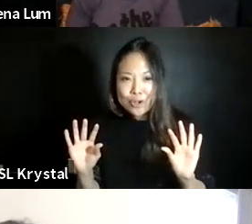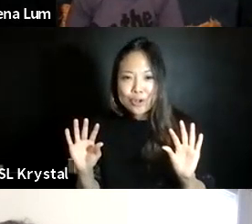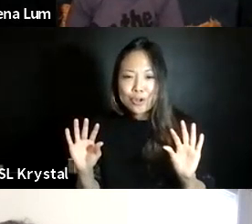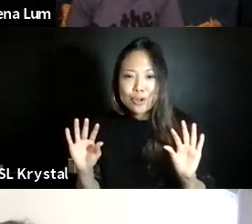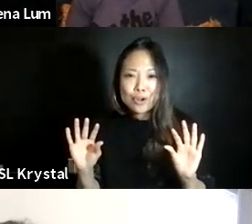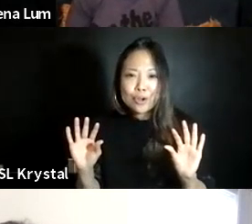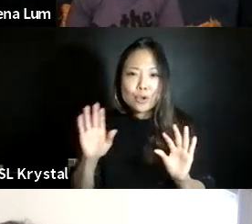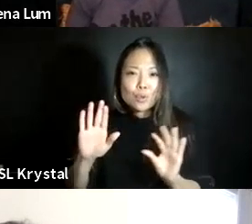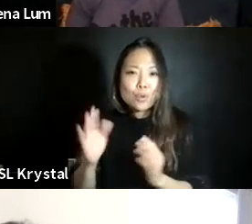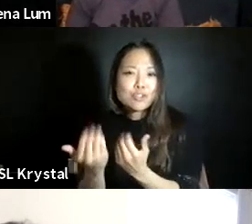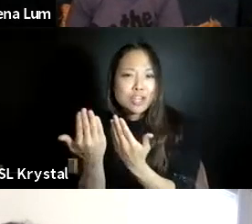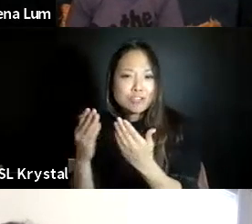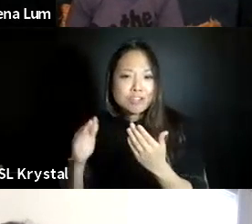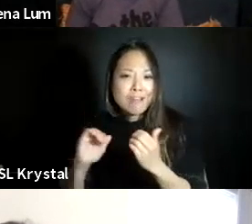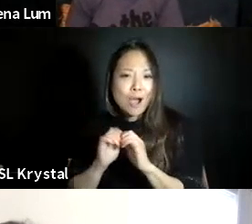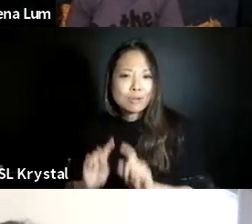already